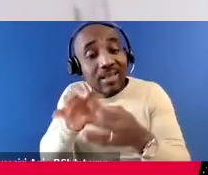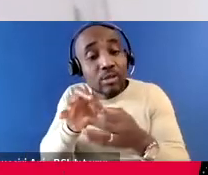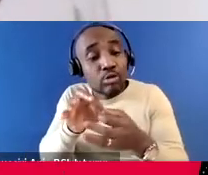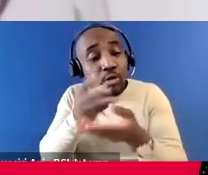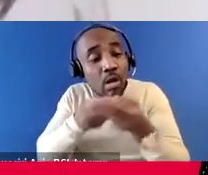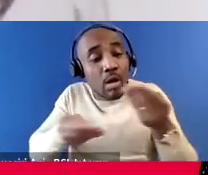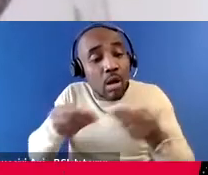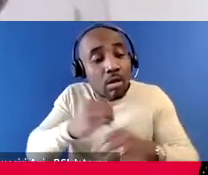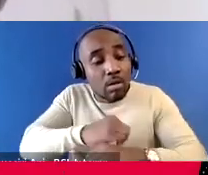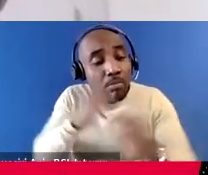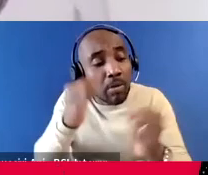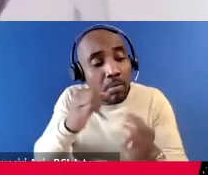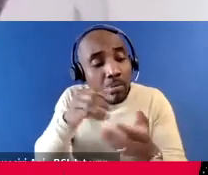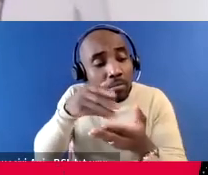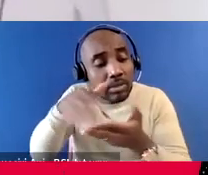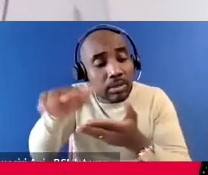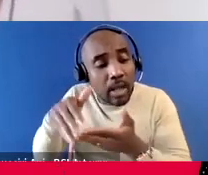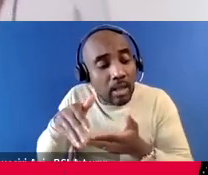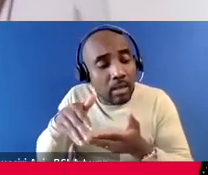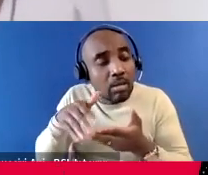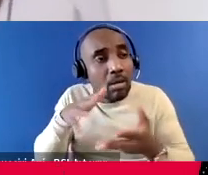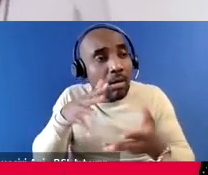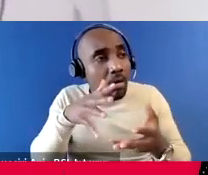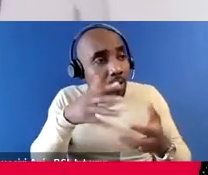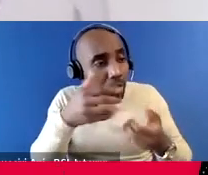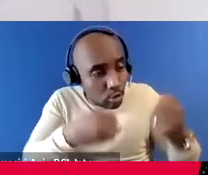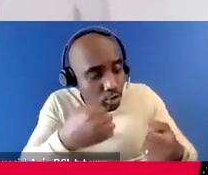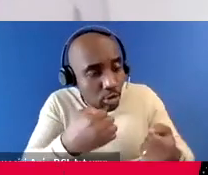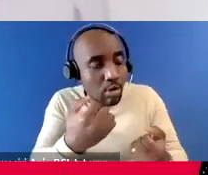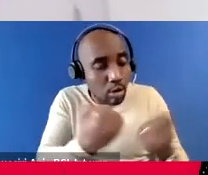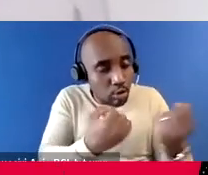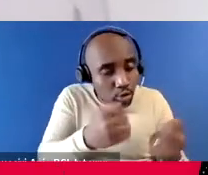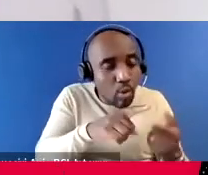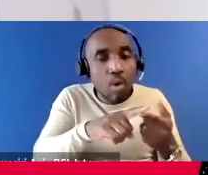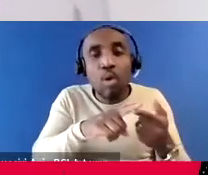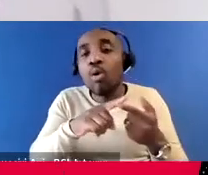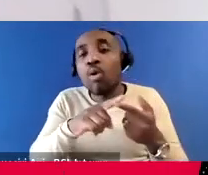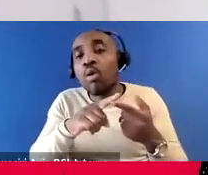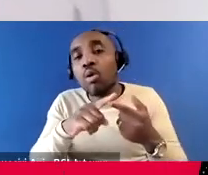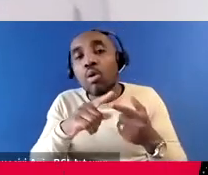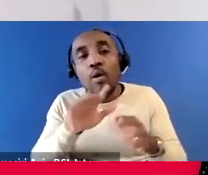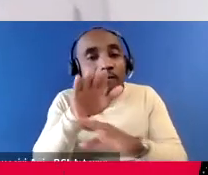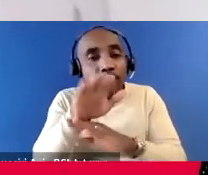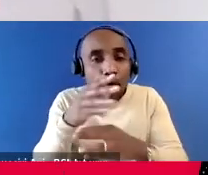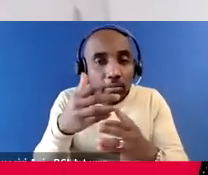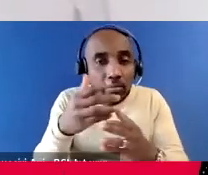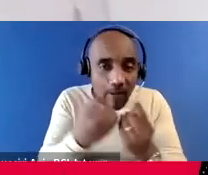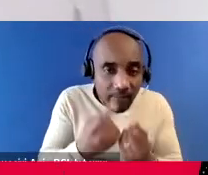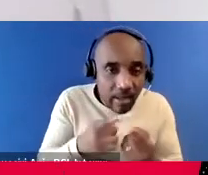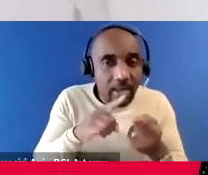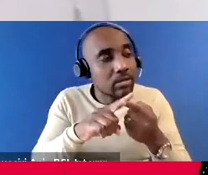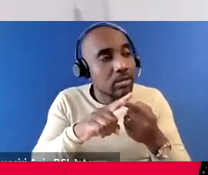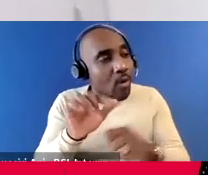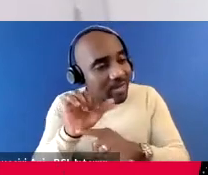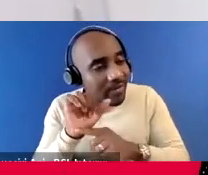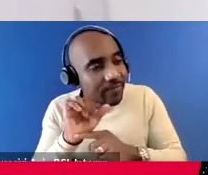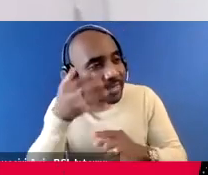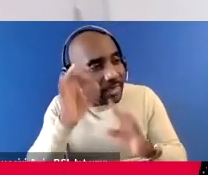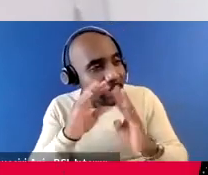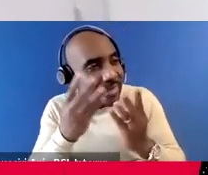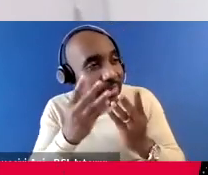writing to them and sort of bolstering their hand, providing them with evidence and making demands on them as your representative, I think is